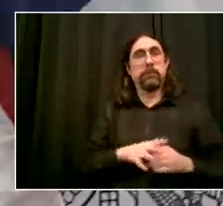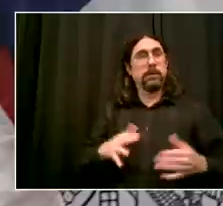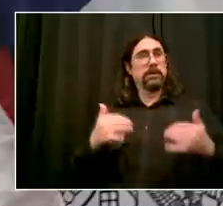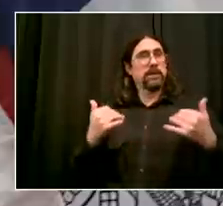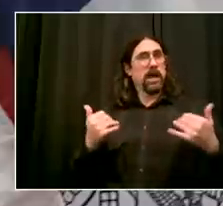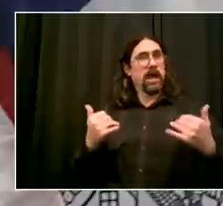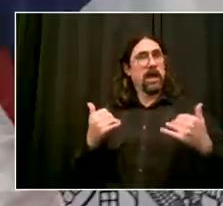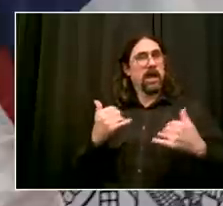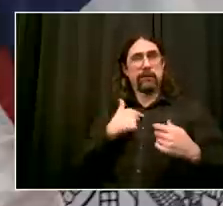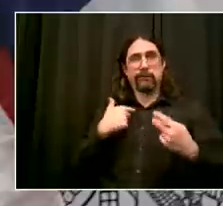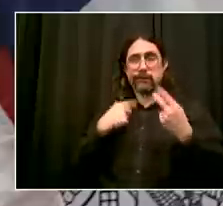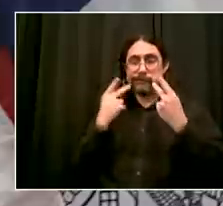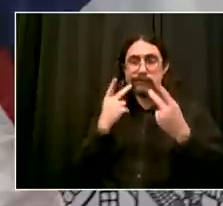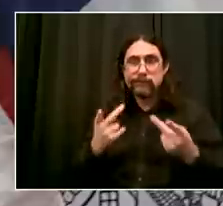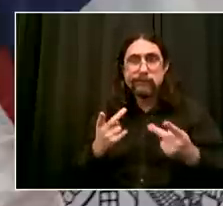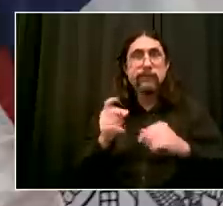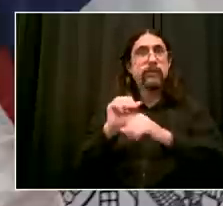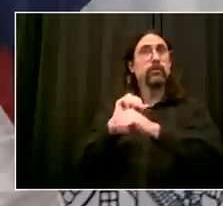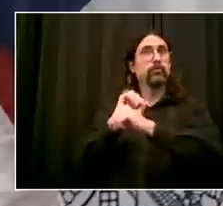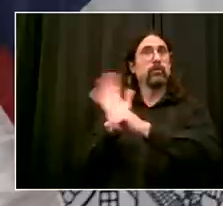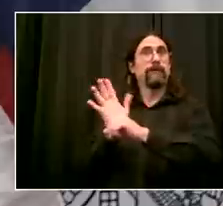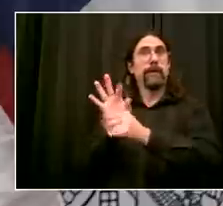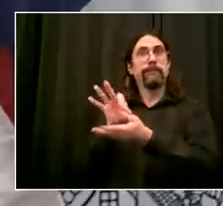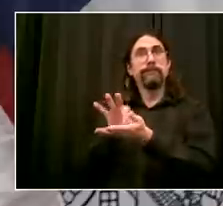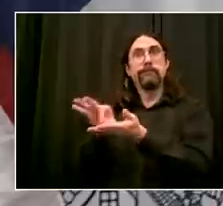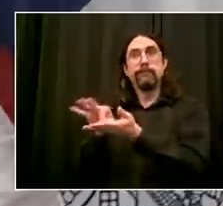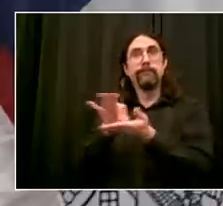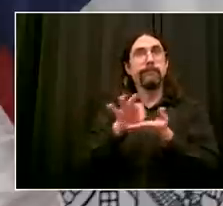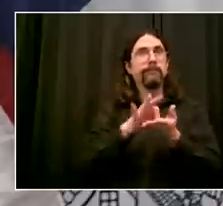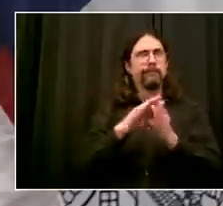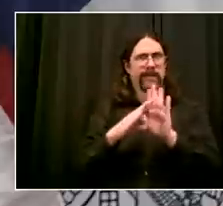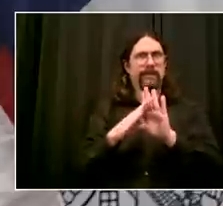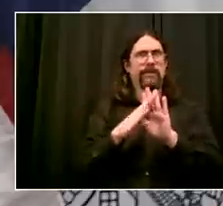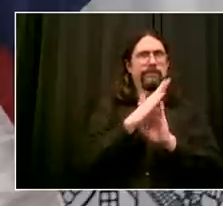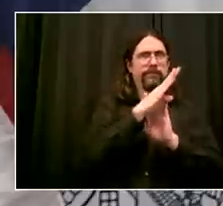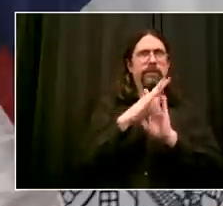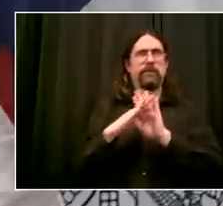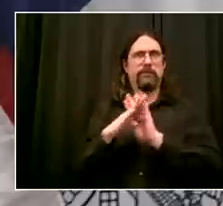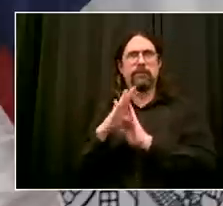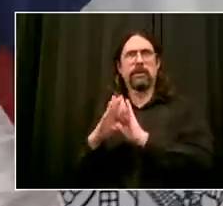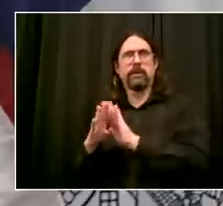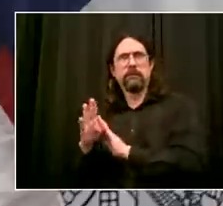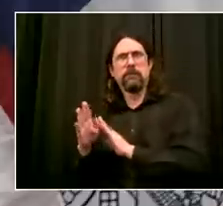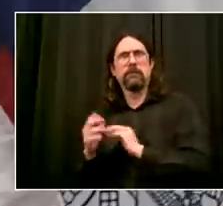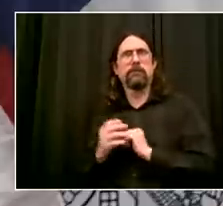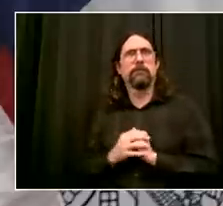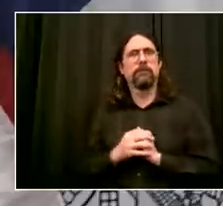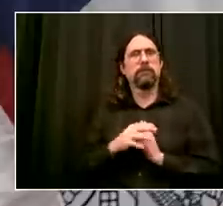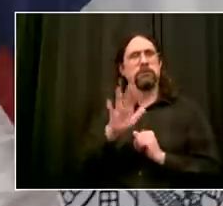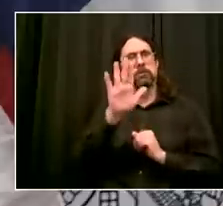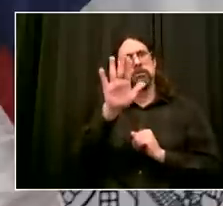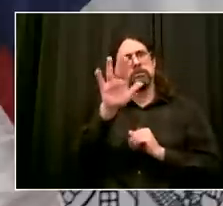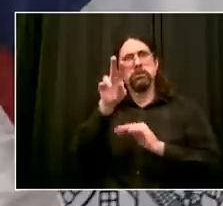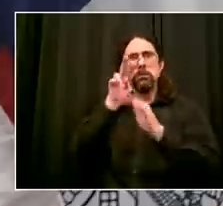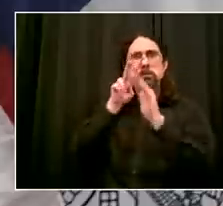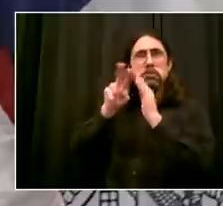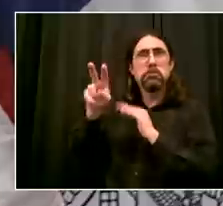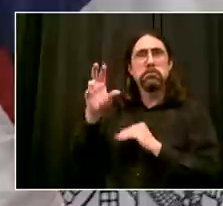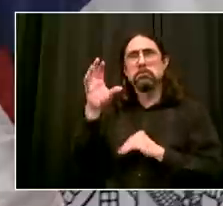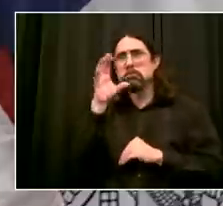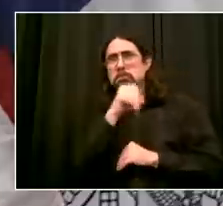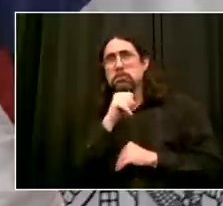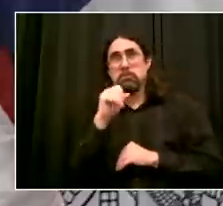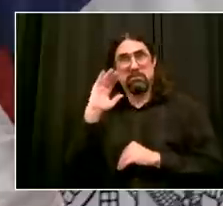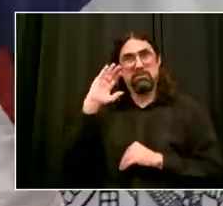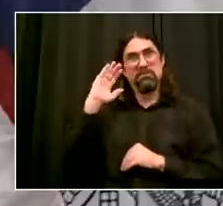so, whether you'll see more mini cluster zones and restrictions in New York City? Look, this is something